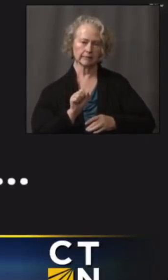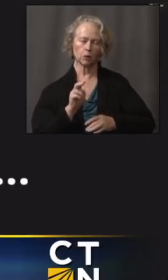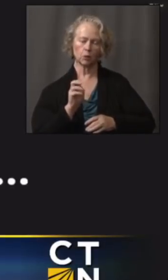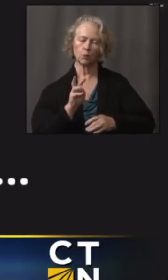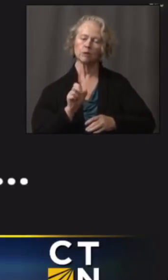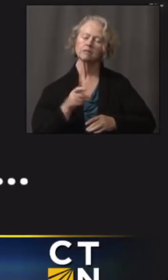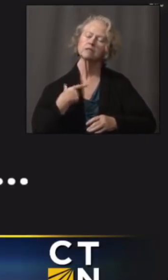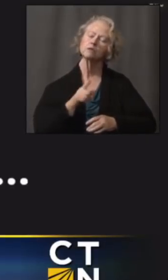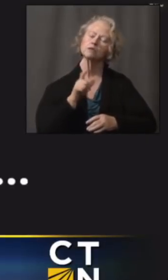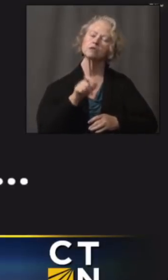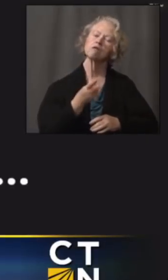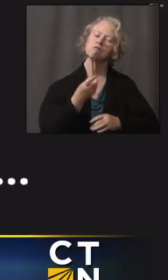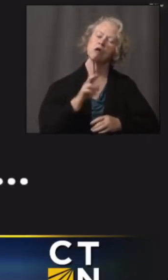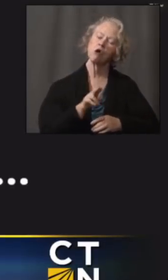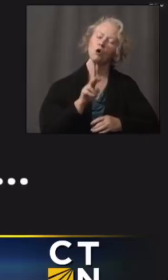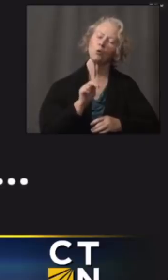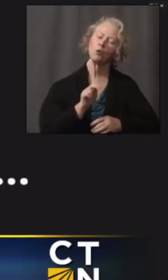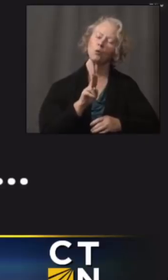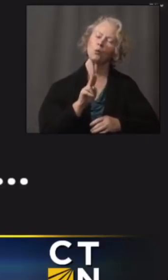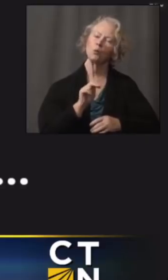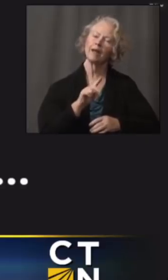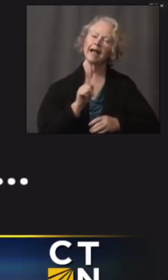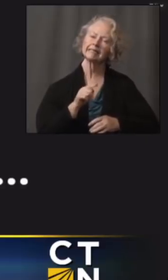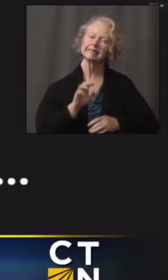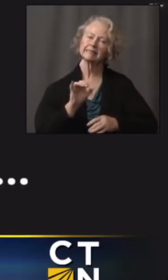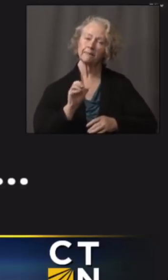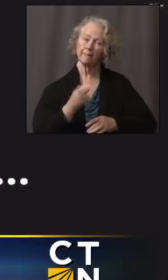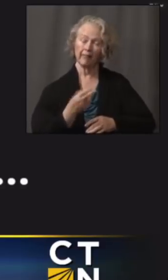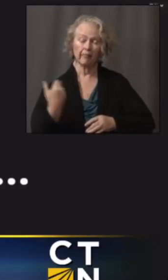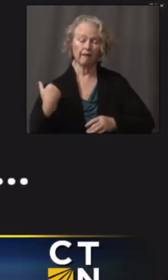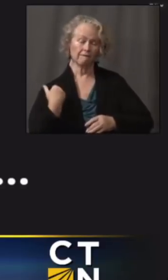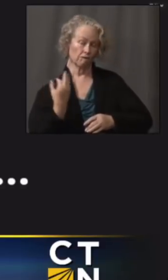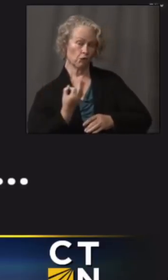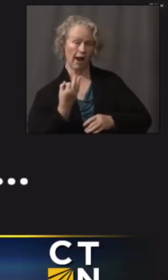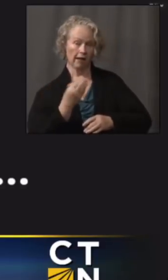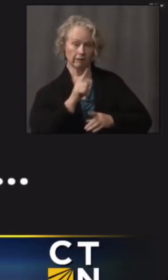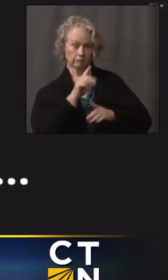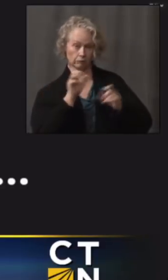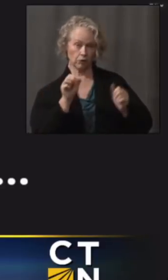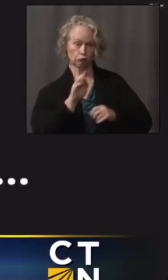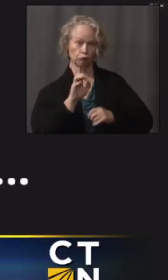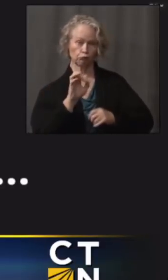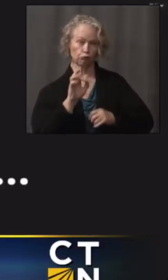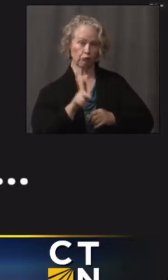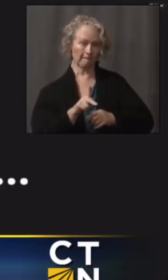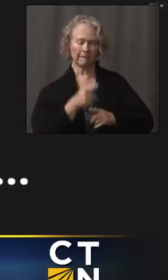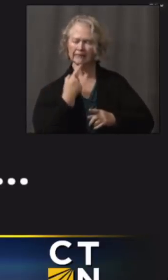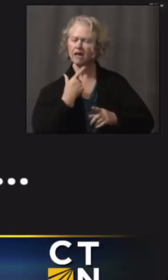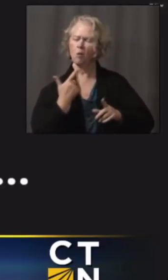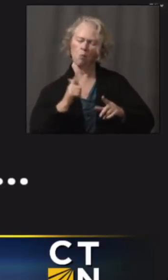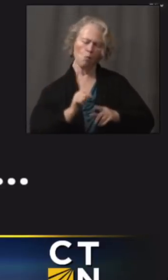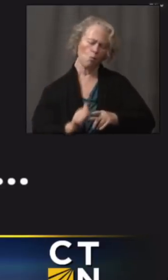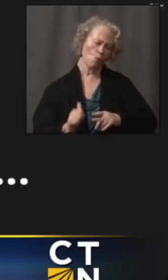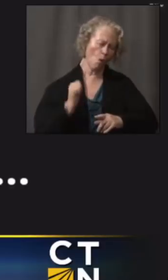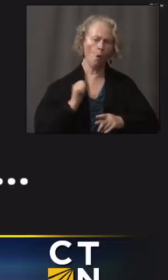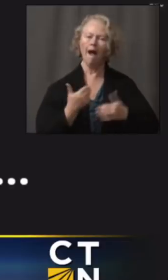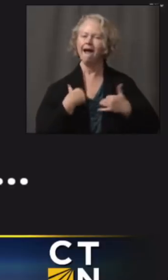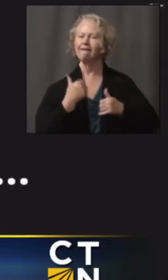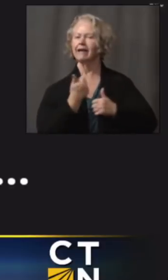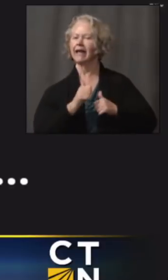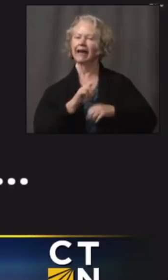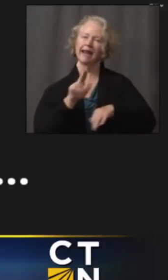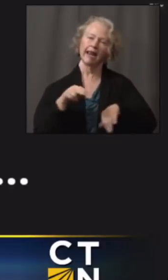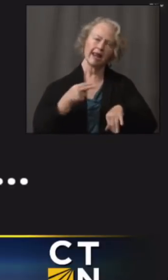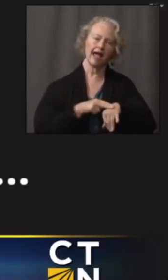Dr. Nunez-Smith. You know, the Trump administration on Friday said that there would be no national lockdown under his administration.